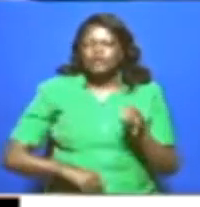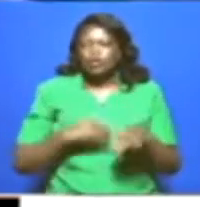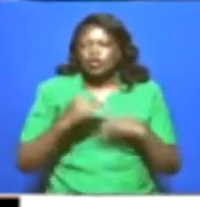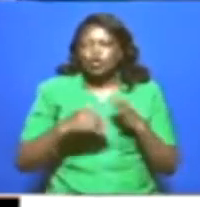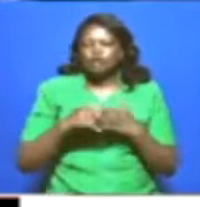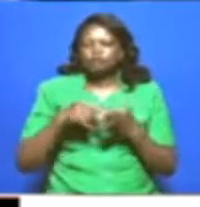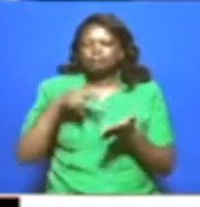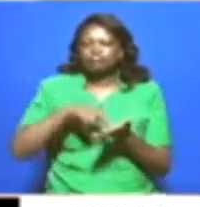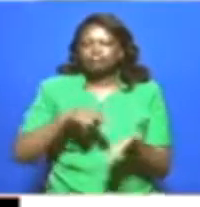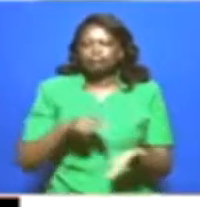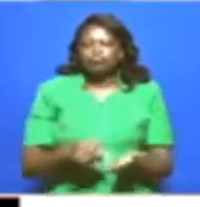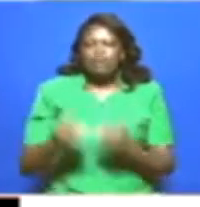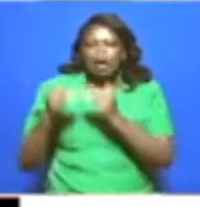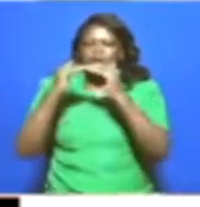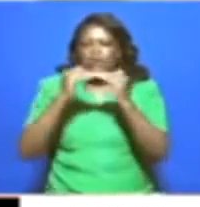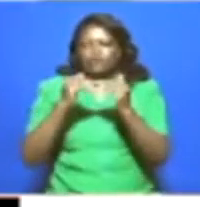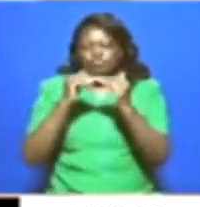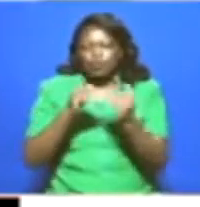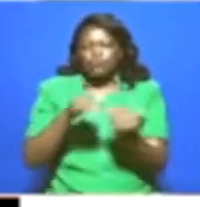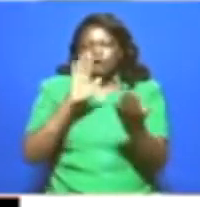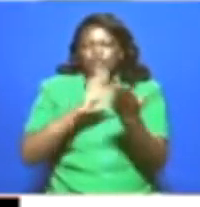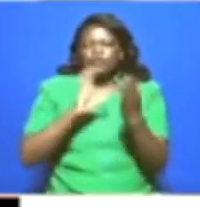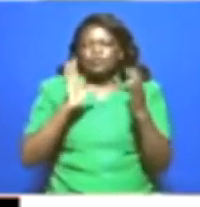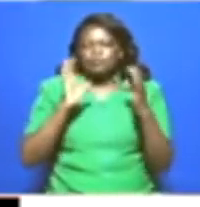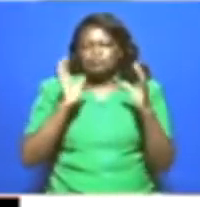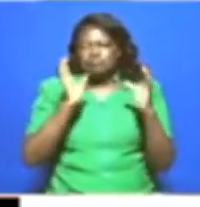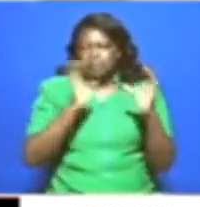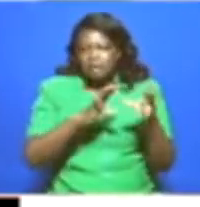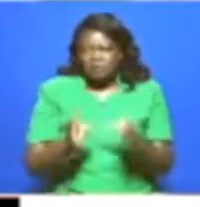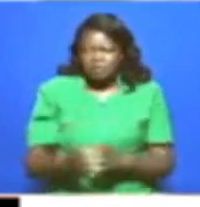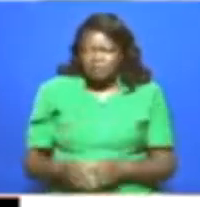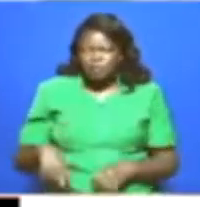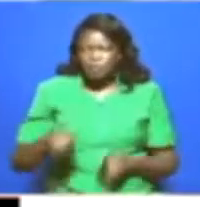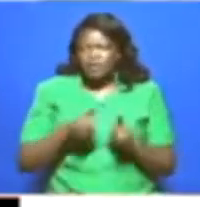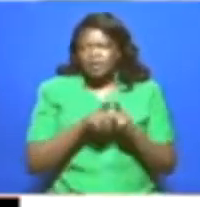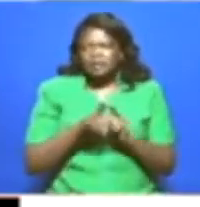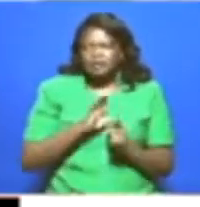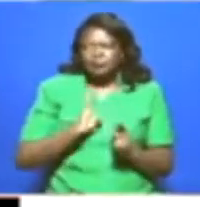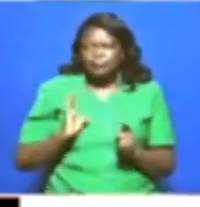in the eyes of the party. We as a board are treating all